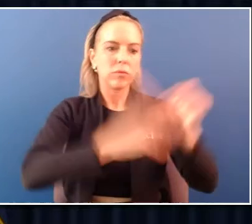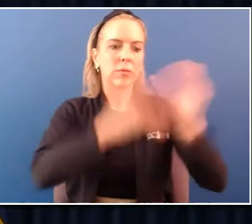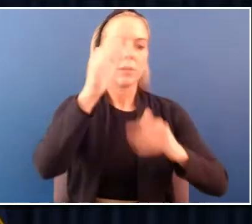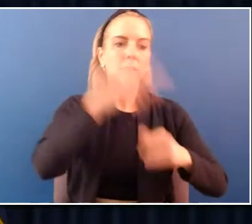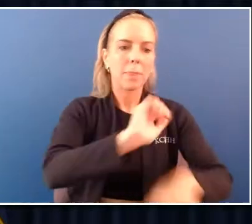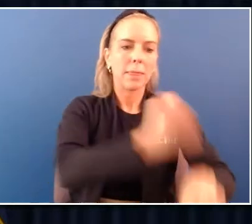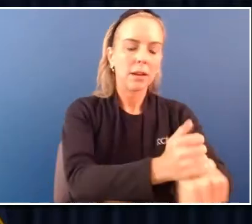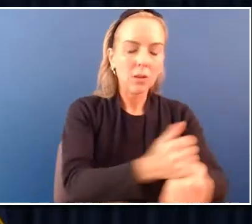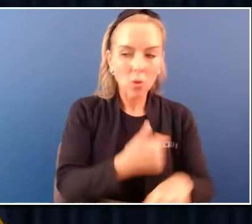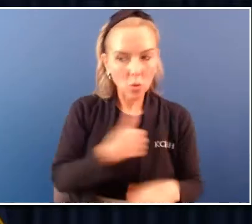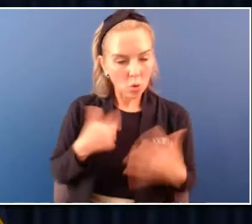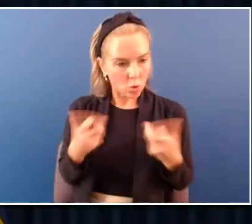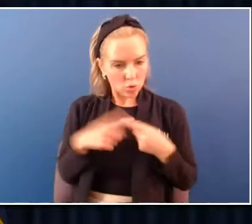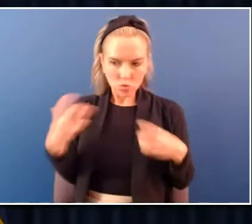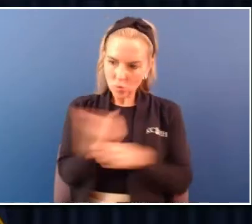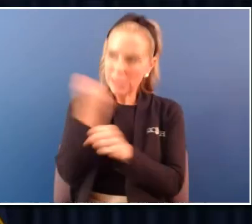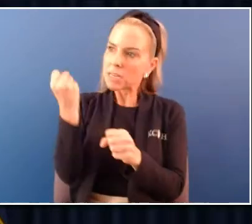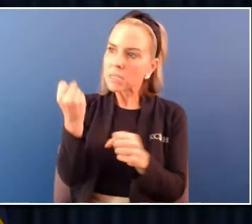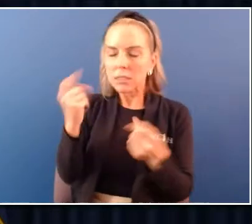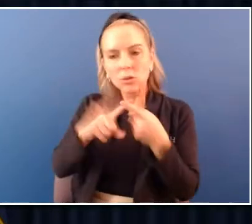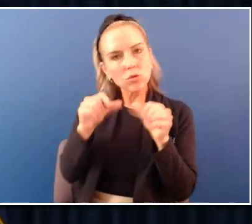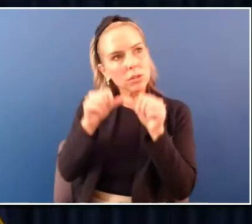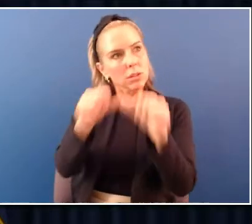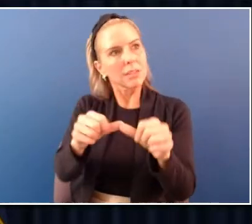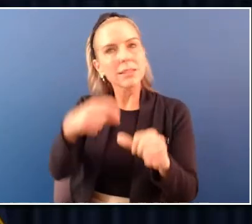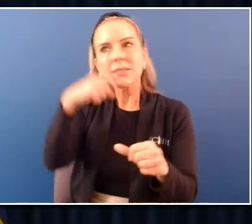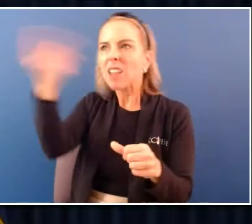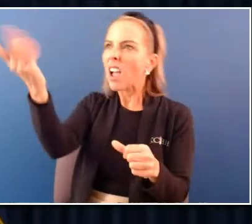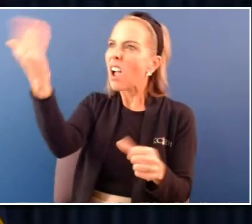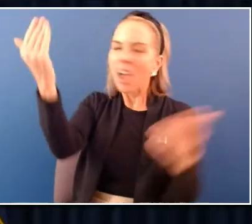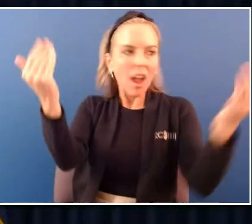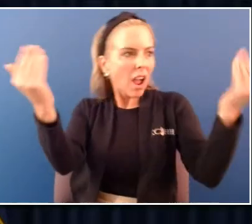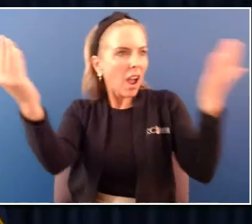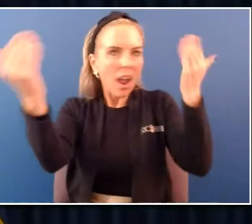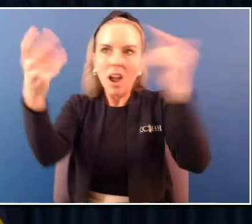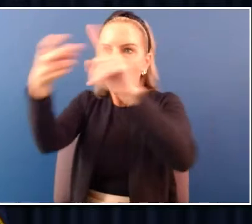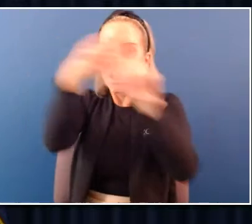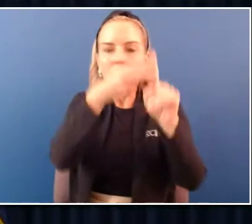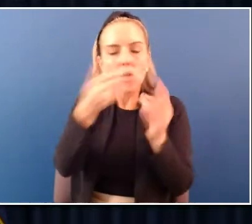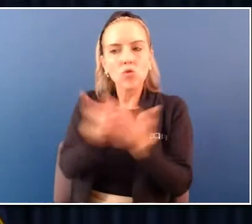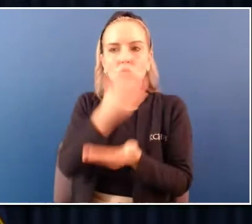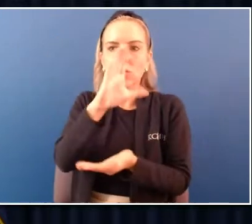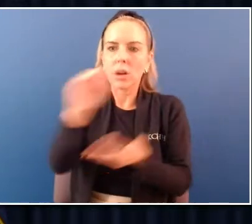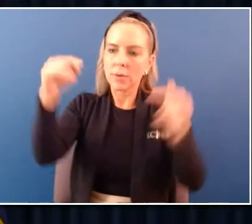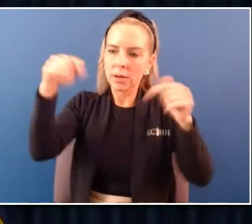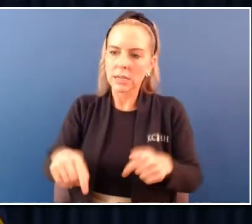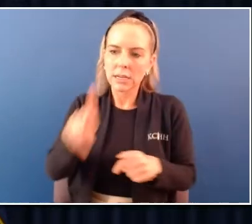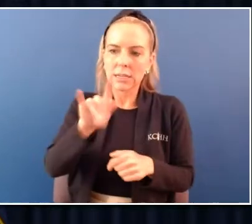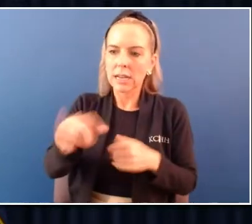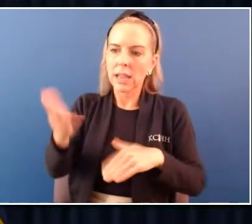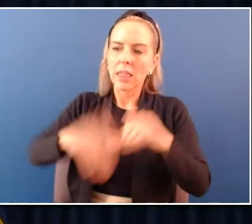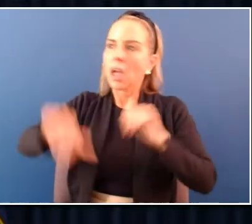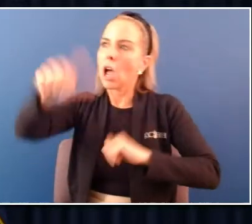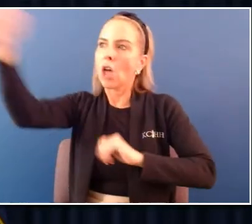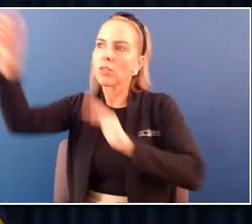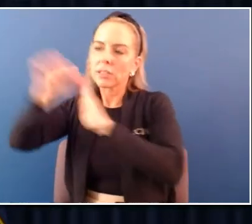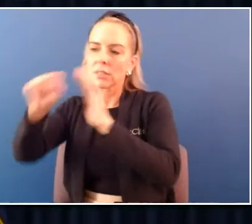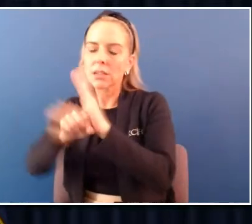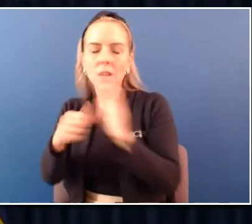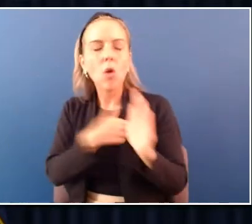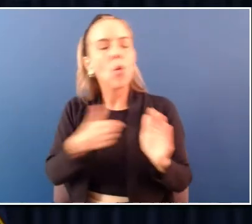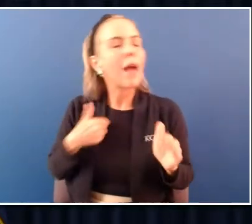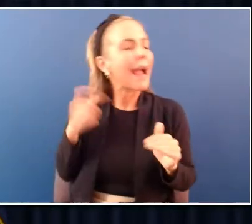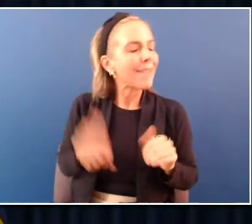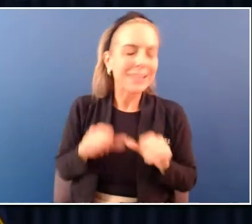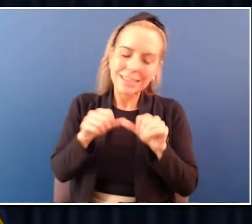race, if we want to be able to continue to tell companies they can get up and operating faster in Kentucky than anywhere else, we have to continue